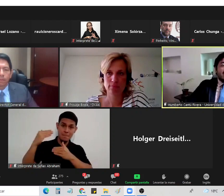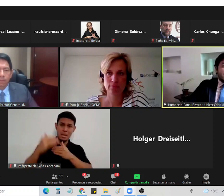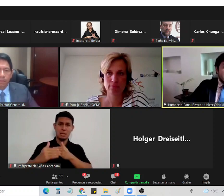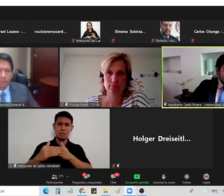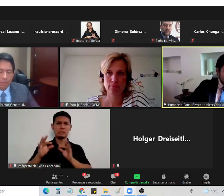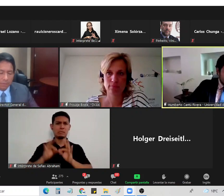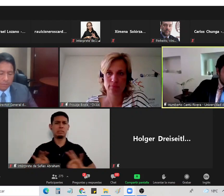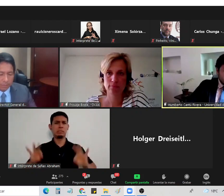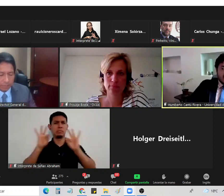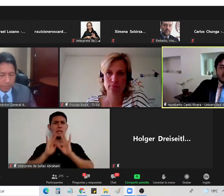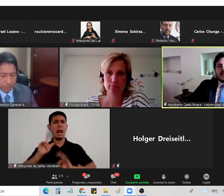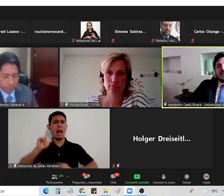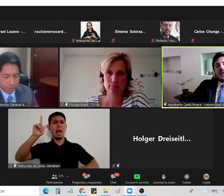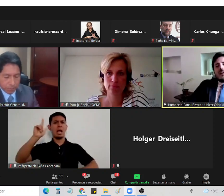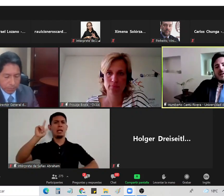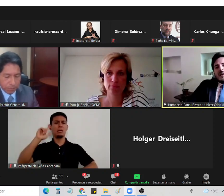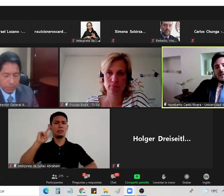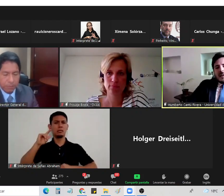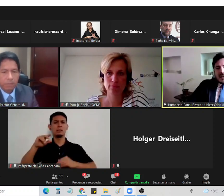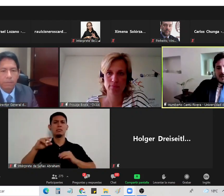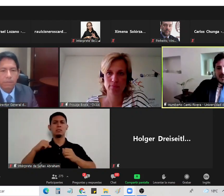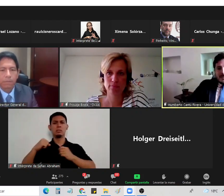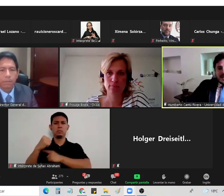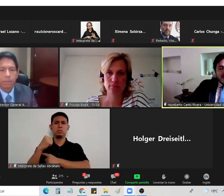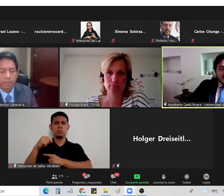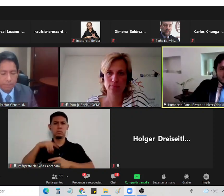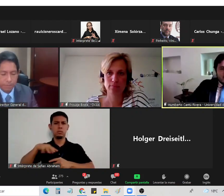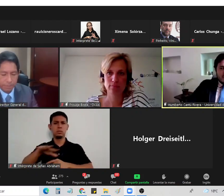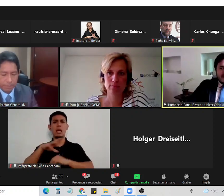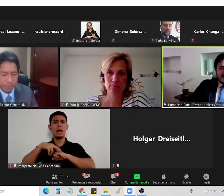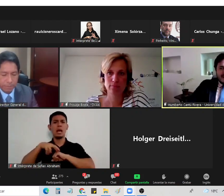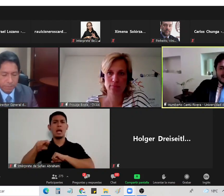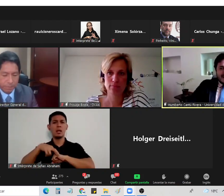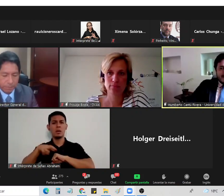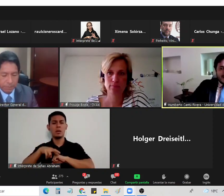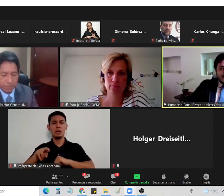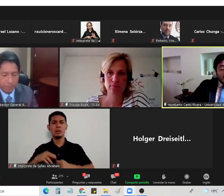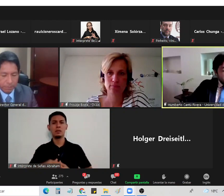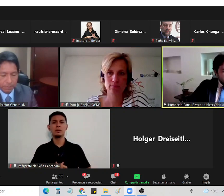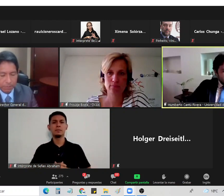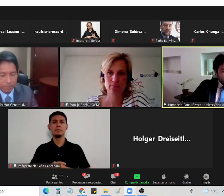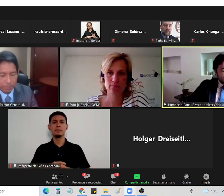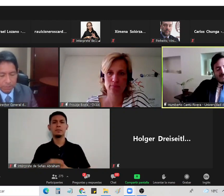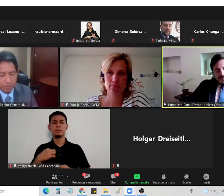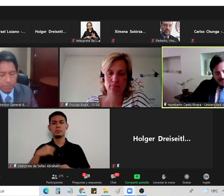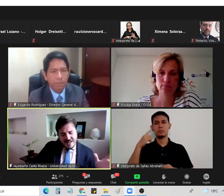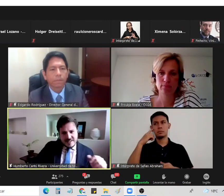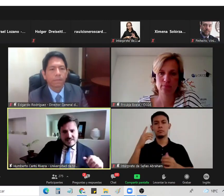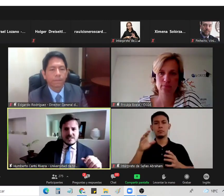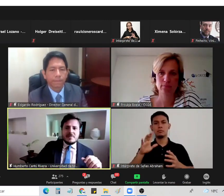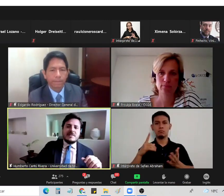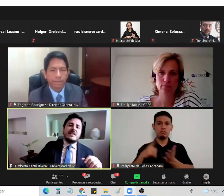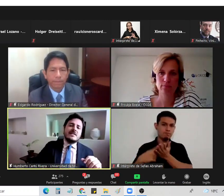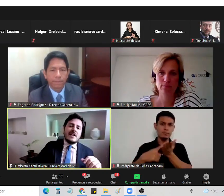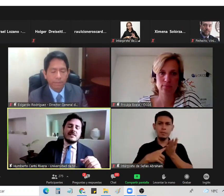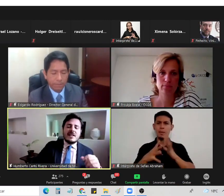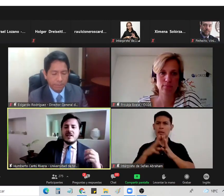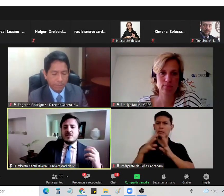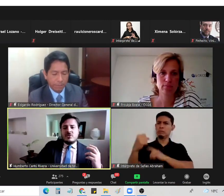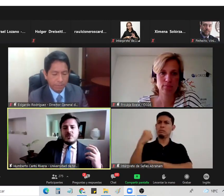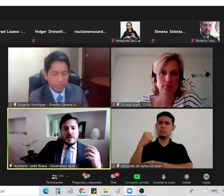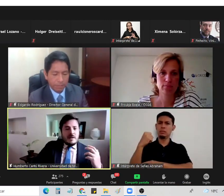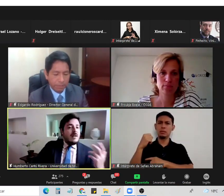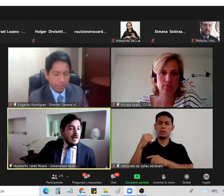that we are taking or that you are taking is going to be important to lead the efforts regionally and i think that it it